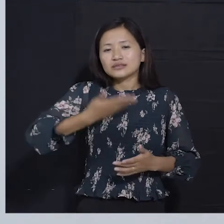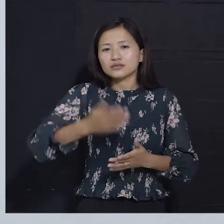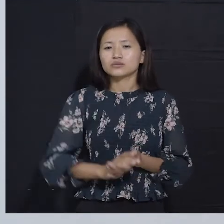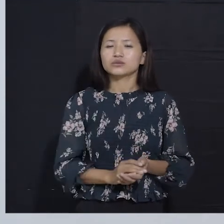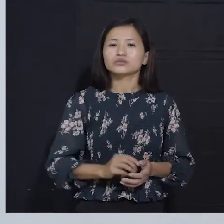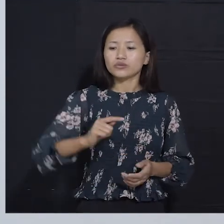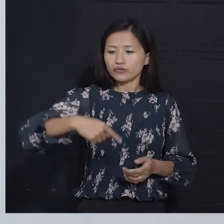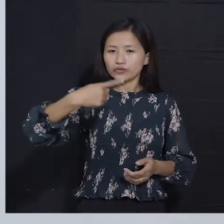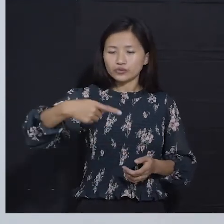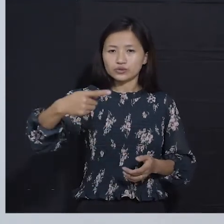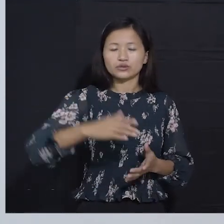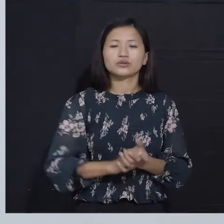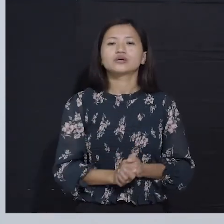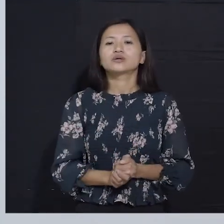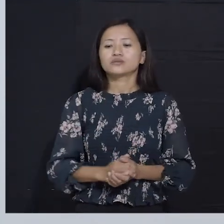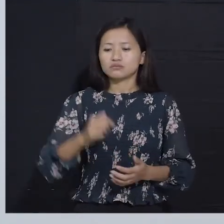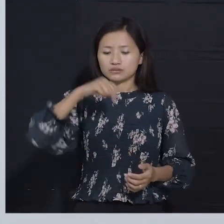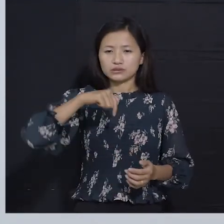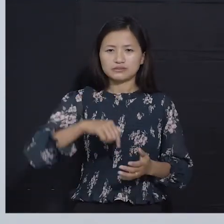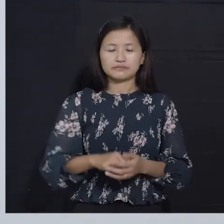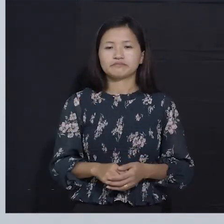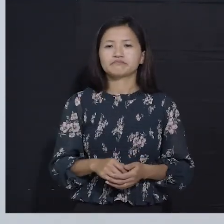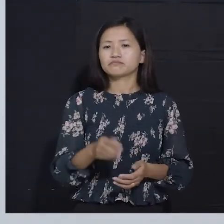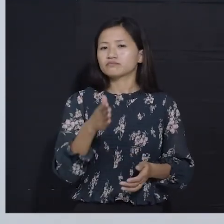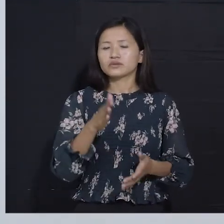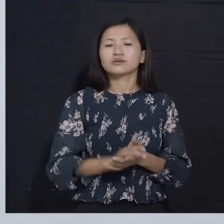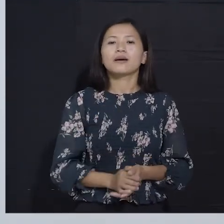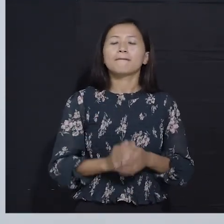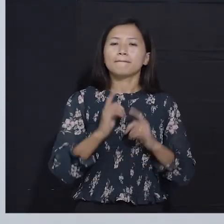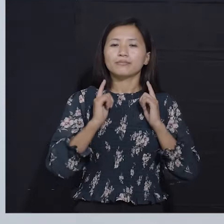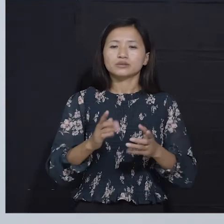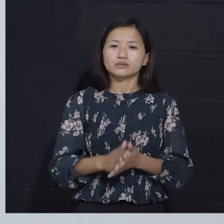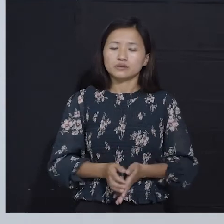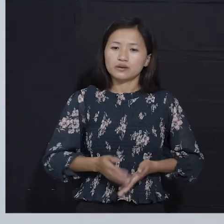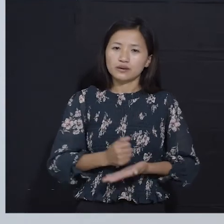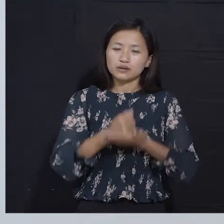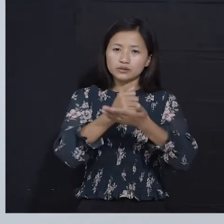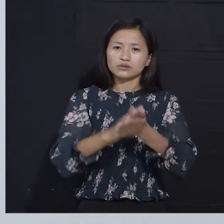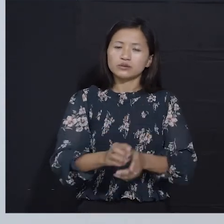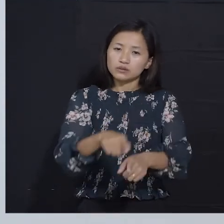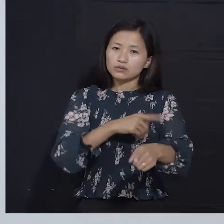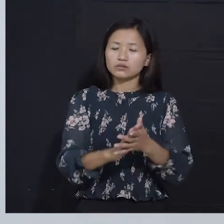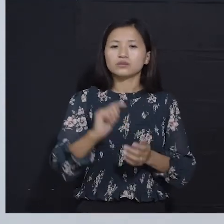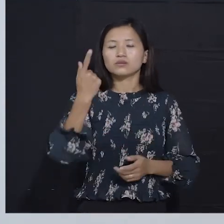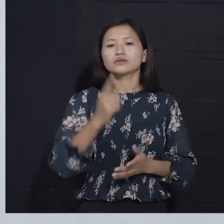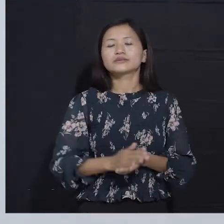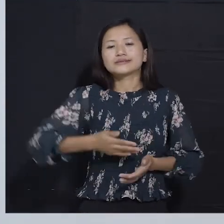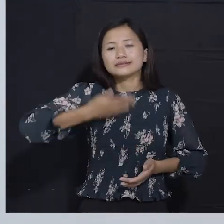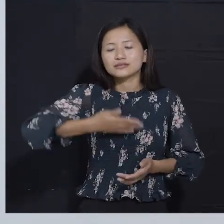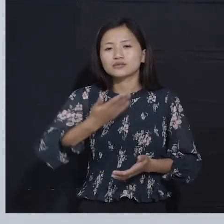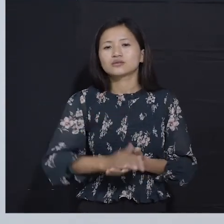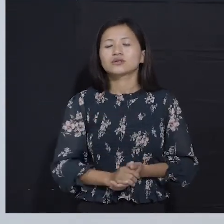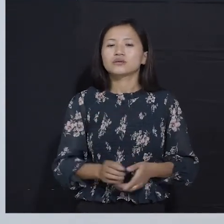it in your future, not only in the present situation, but it is going to help you in the long run. That is the reason why they teach you. And